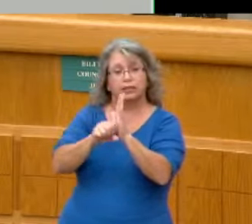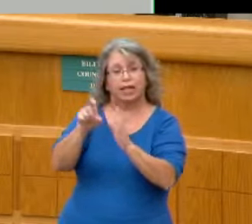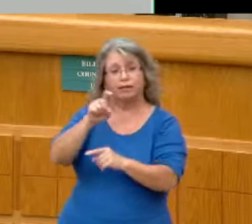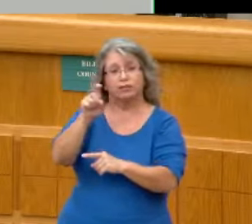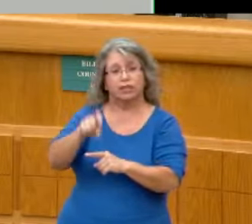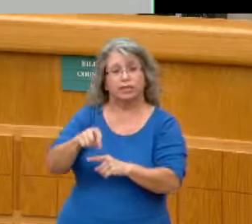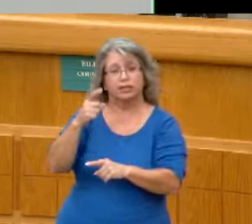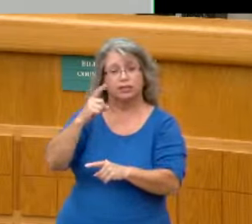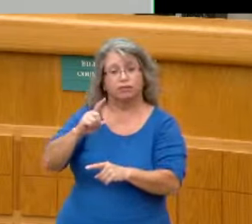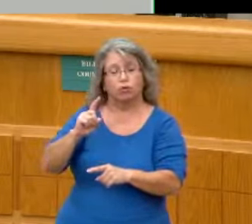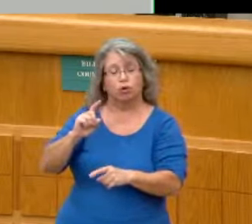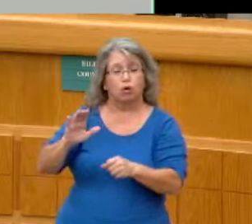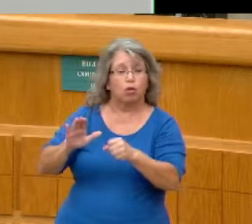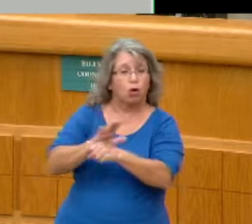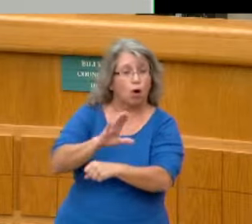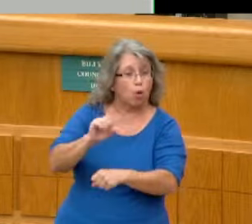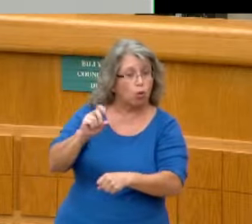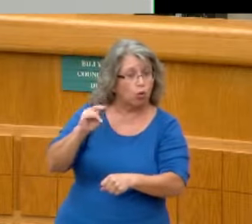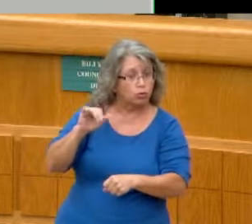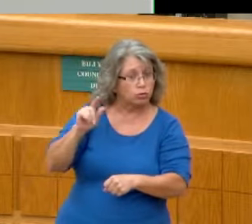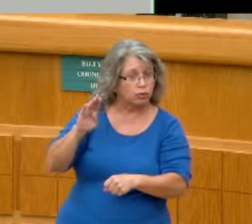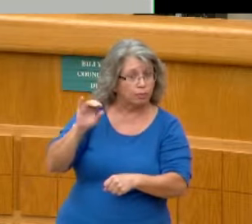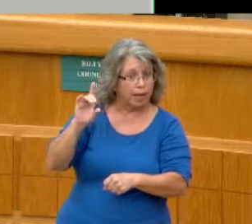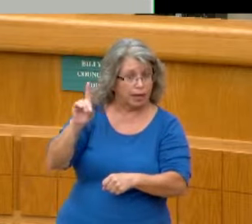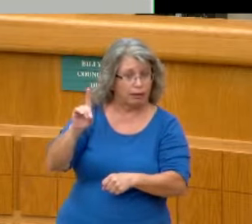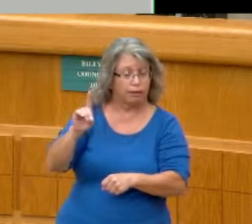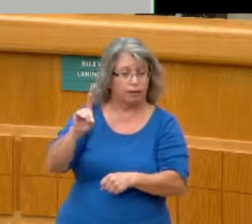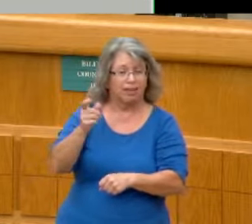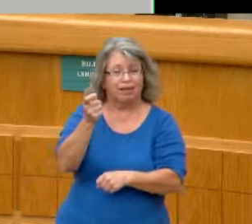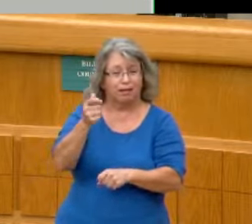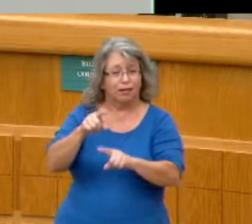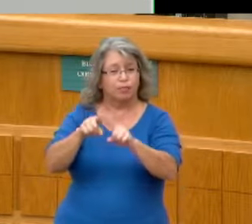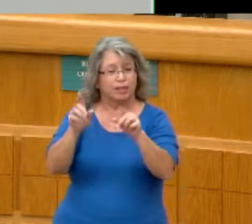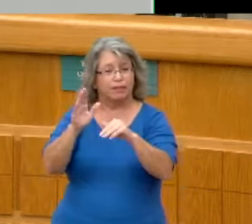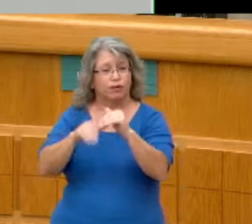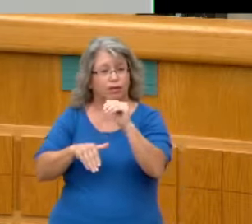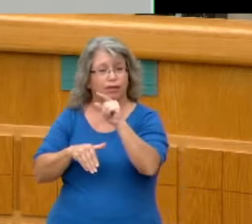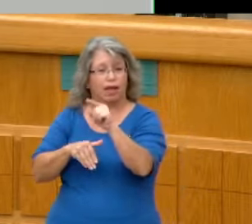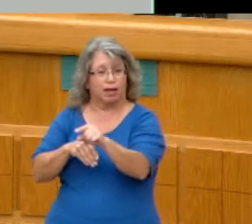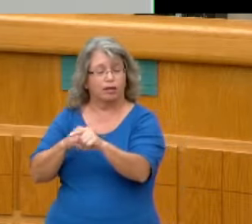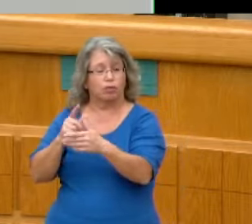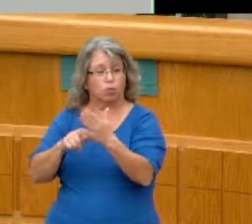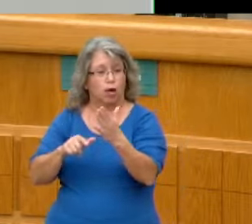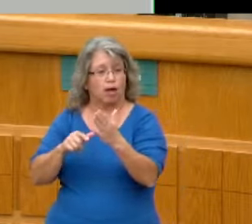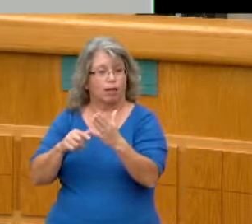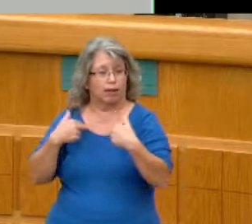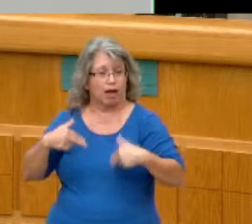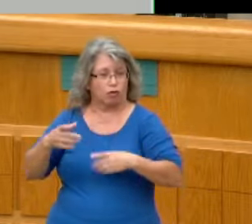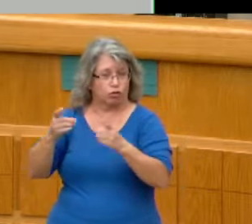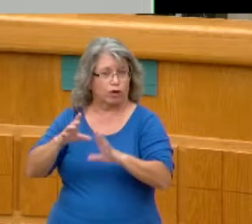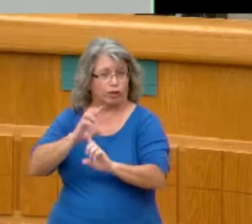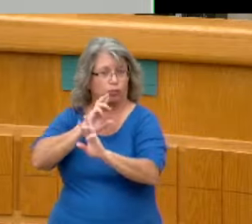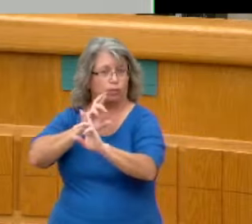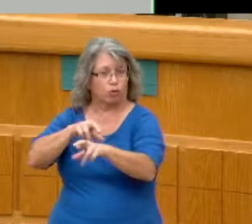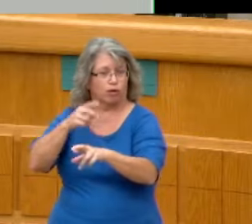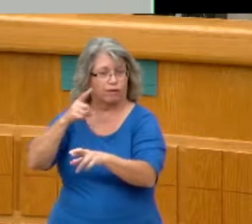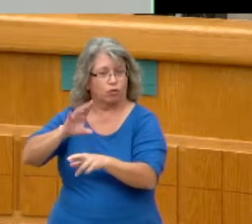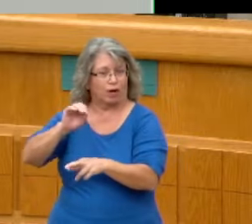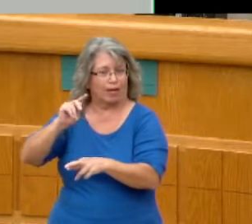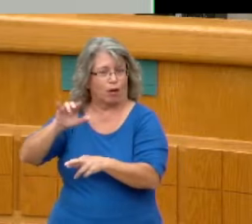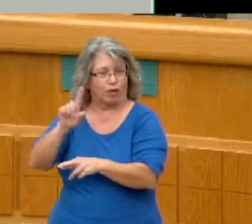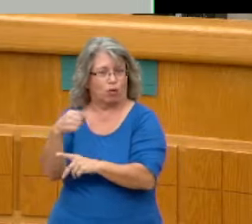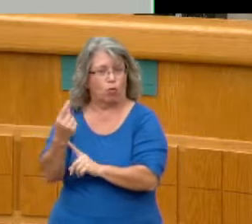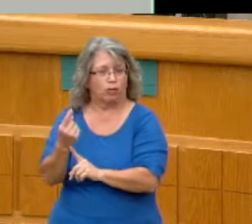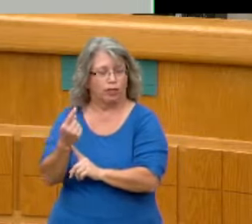bend. So they're a little bit different than what the public health director reports just for Nueces County. And also, I don't